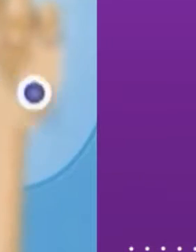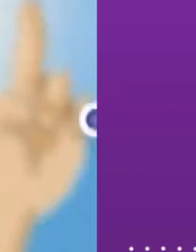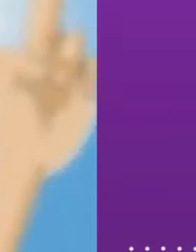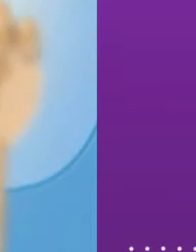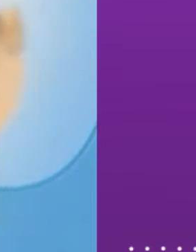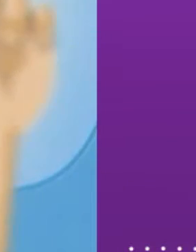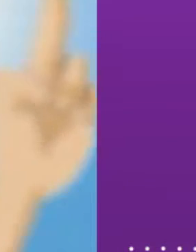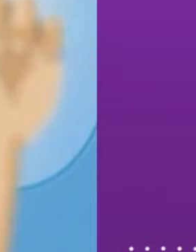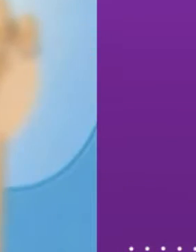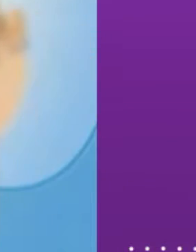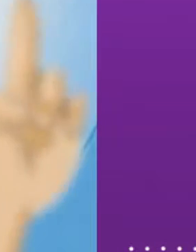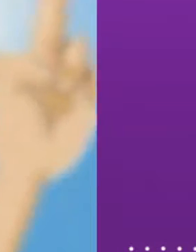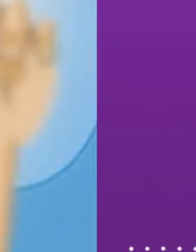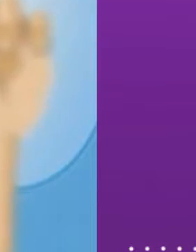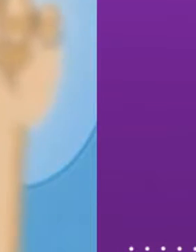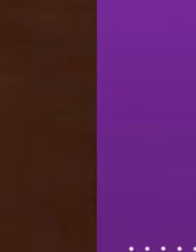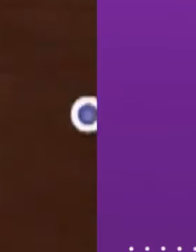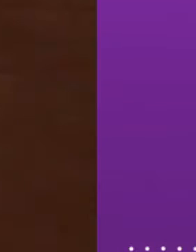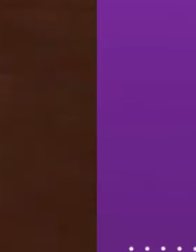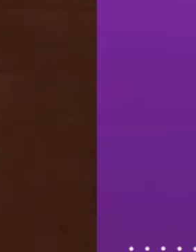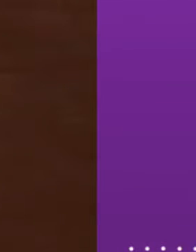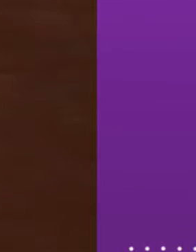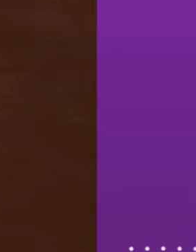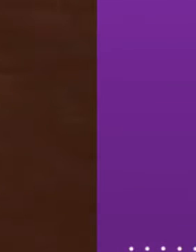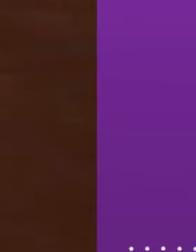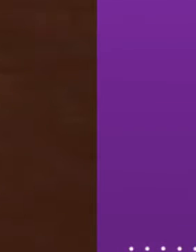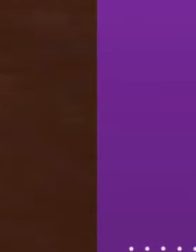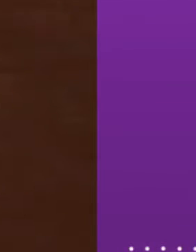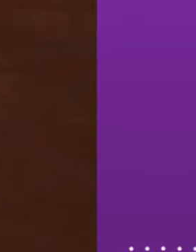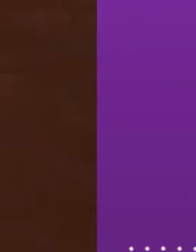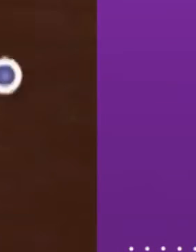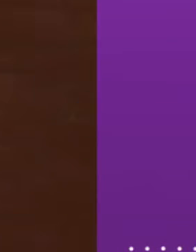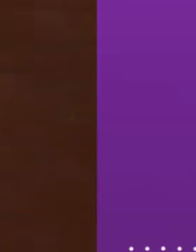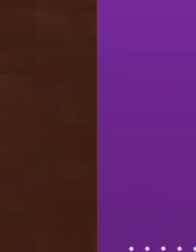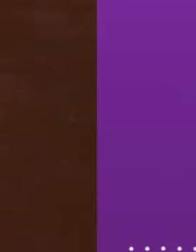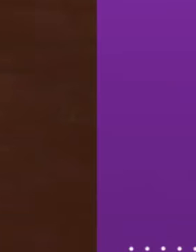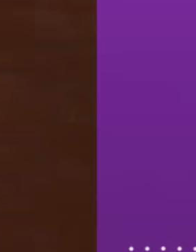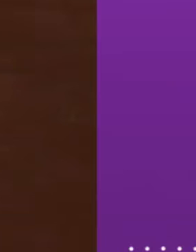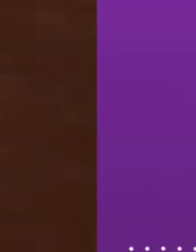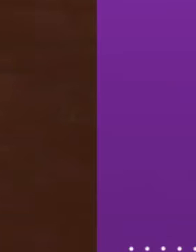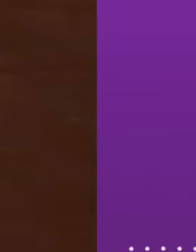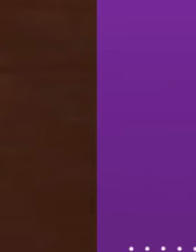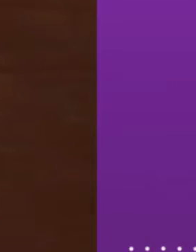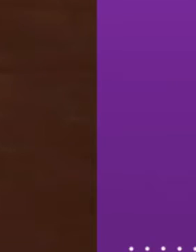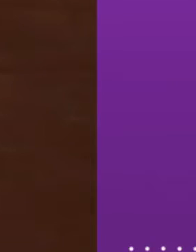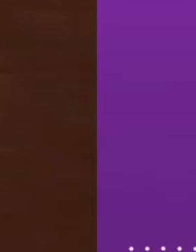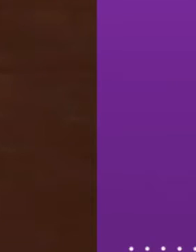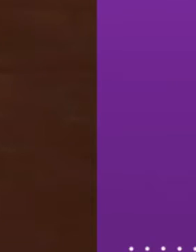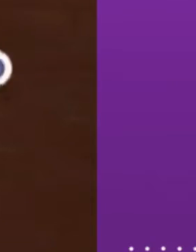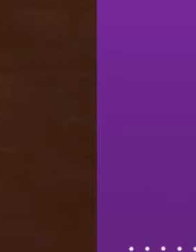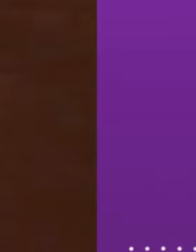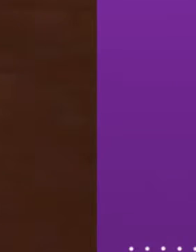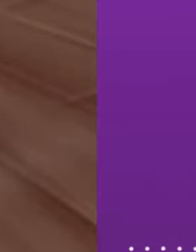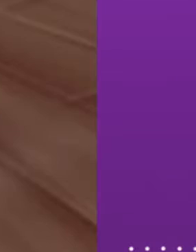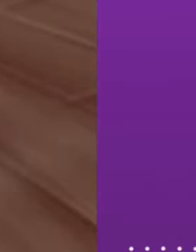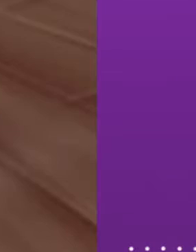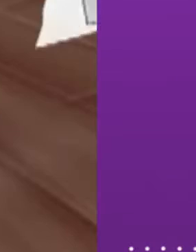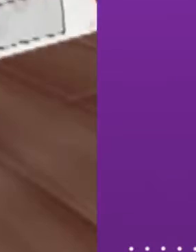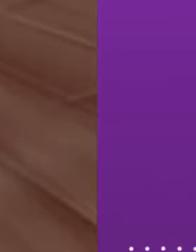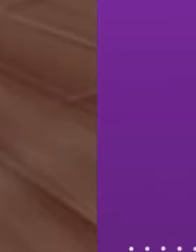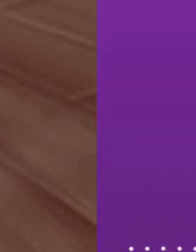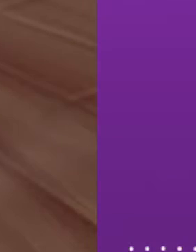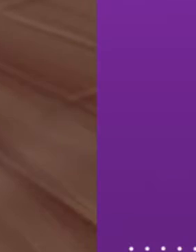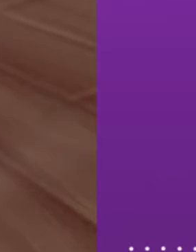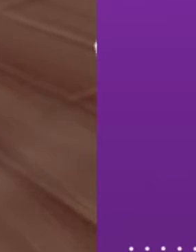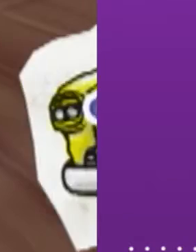fun. Everybody will have a good time. Knowledge is what you need. If a champ you wanna be, what can